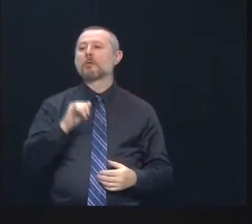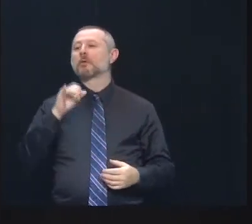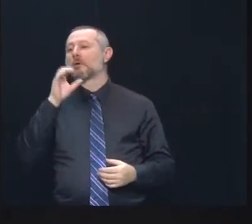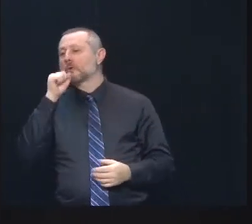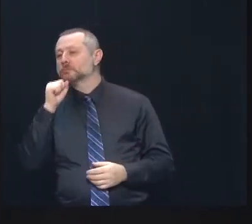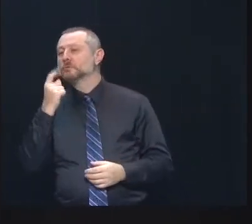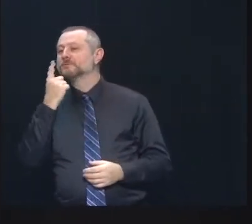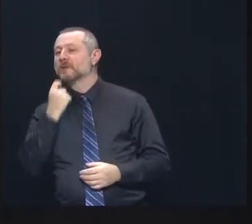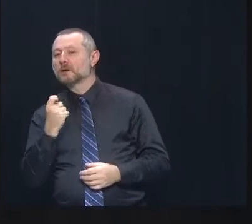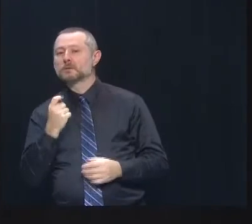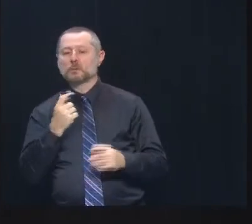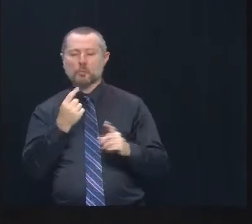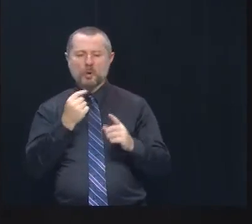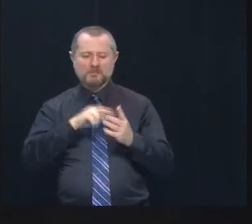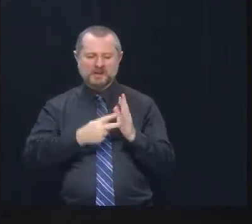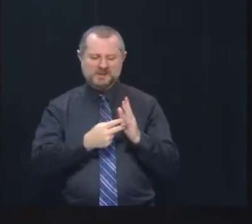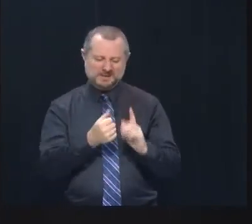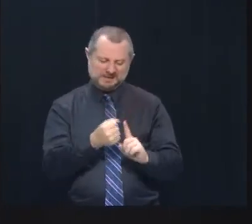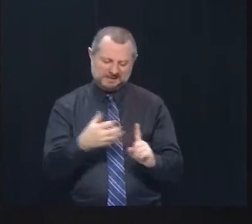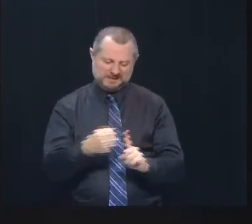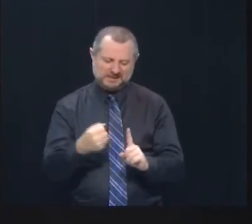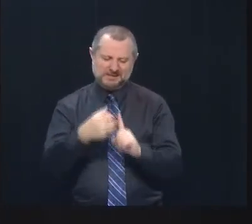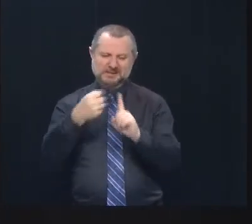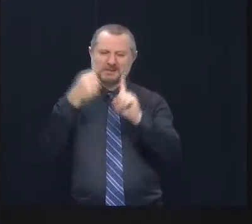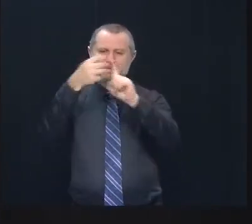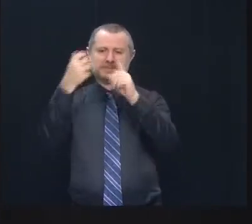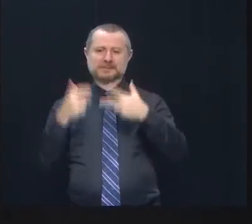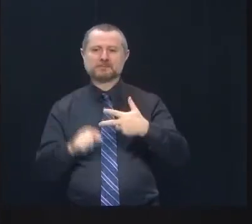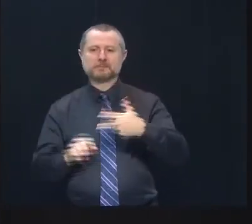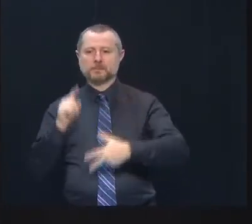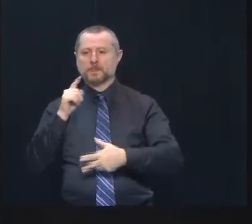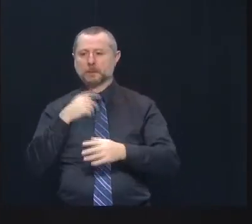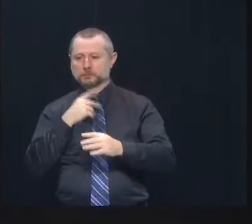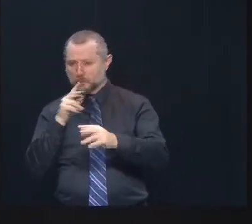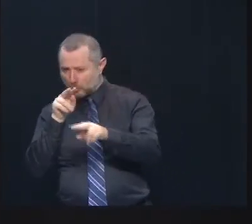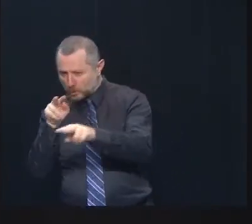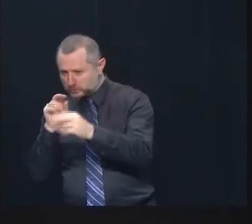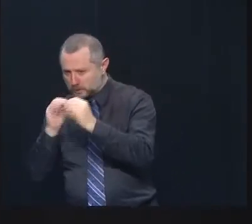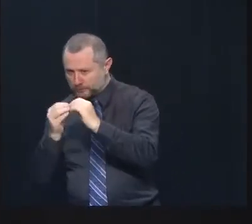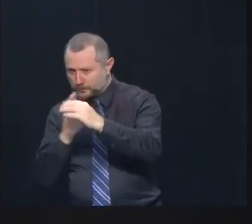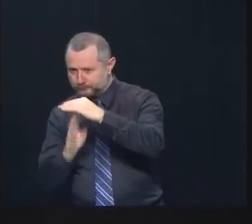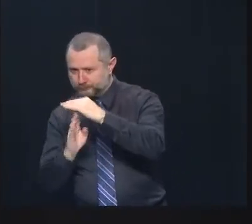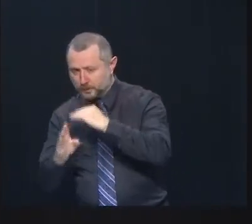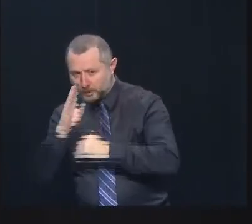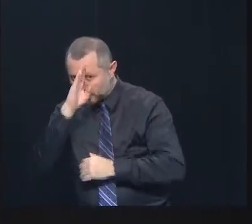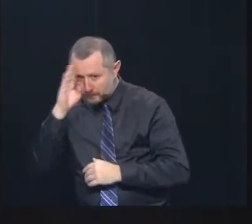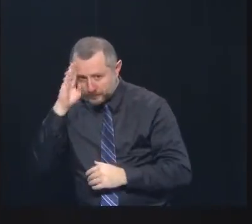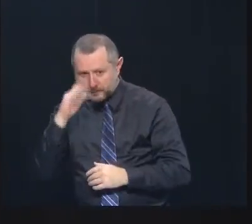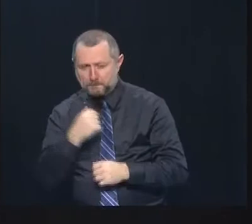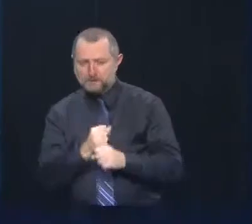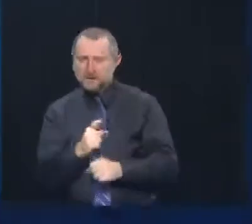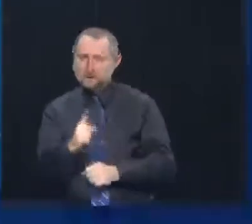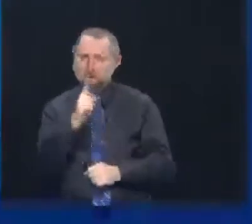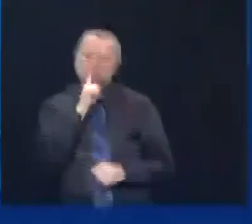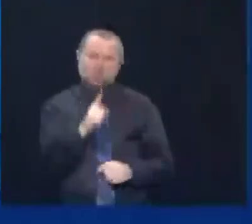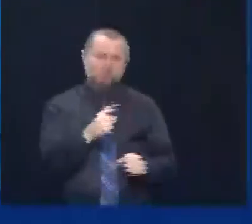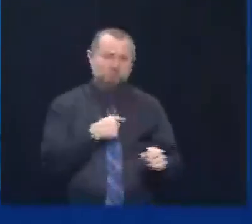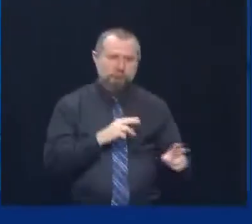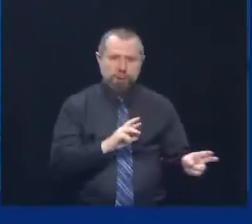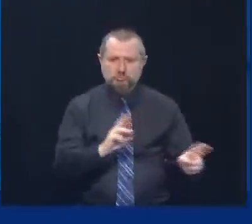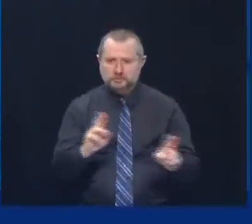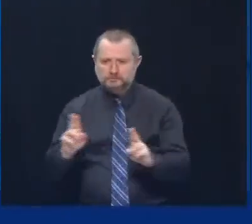hospitalization rate. We have to prioritize hospital beds. We have to make sure we don't overwhelm